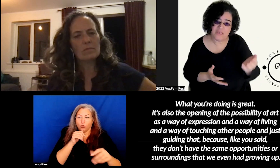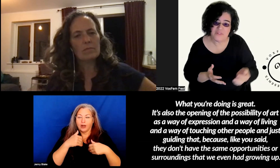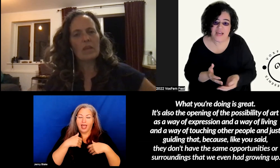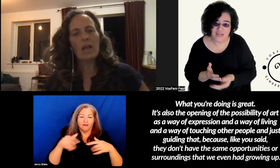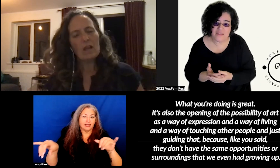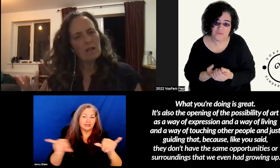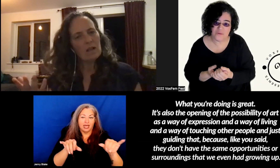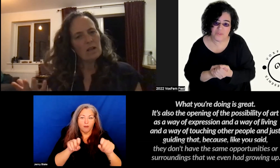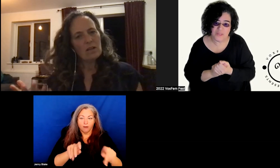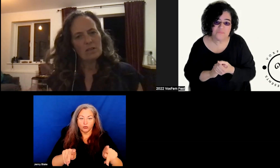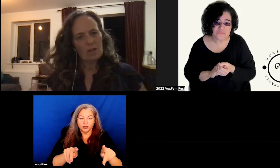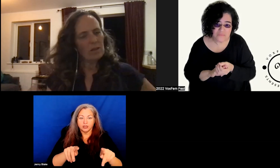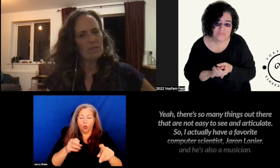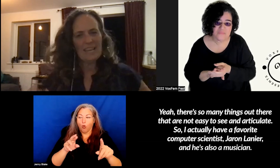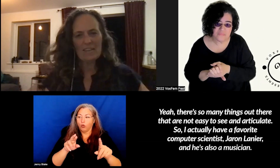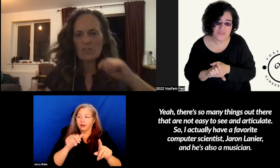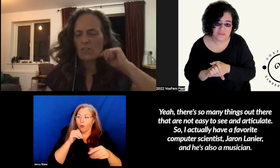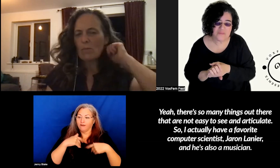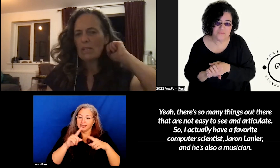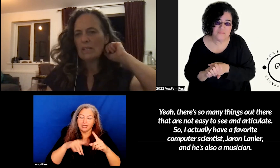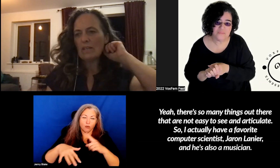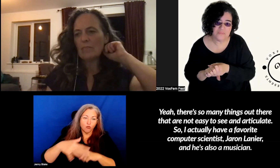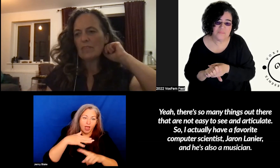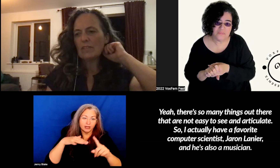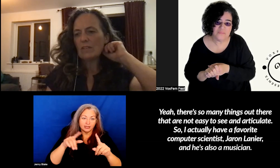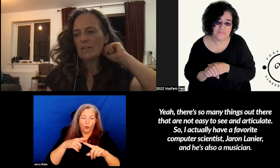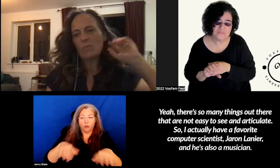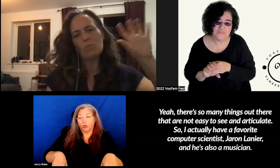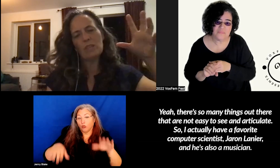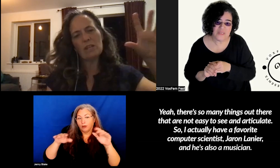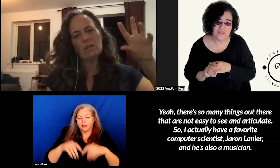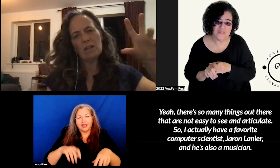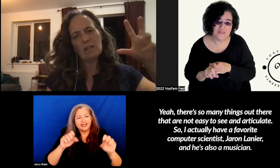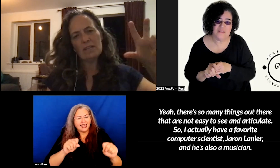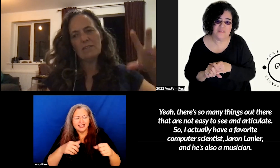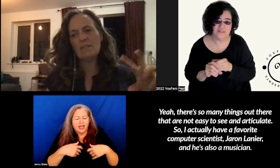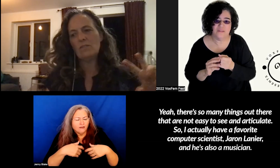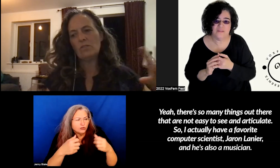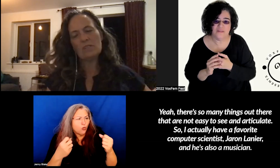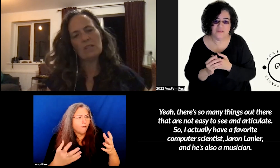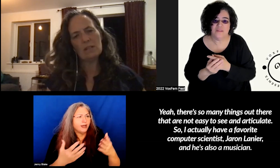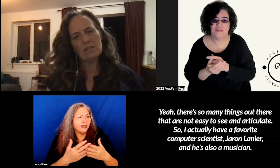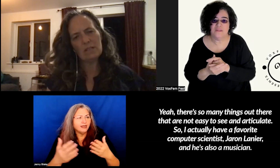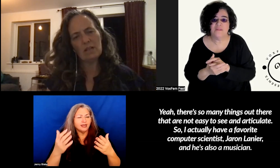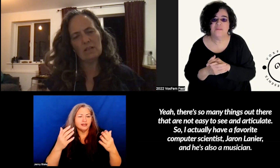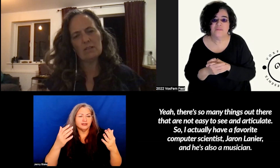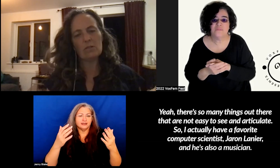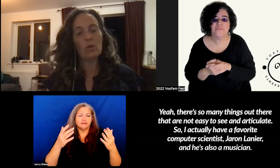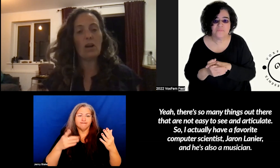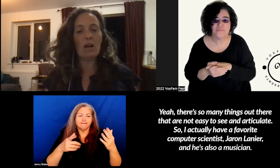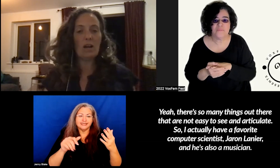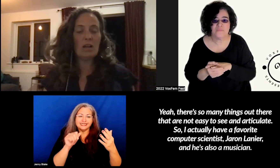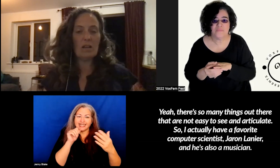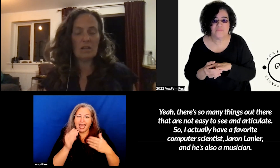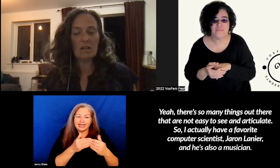that we even had growing up. Yeah, there's so many and things out there that are not easy to see and articulate. So